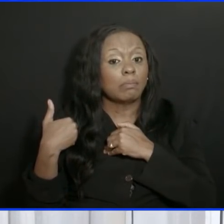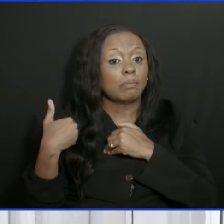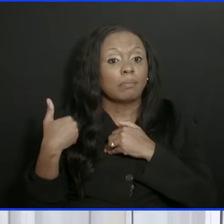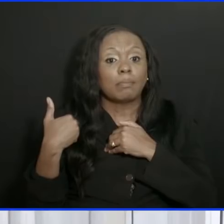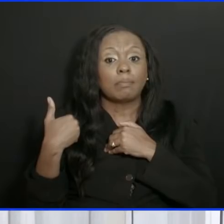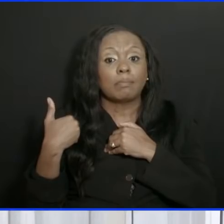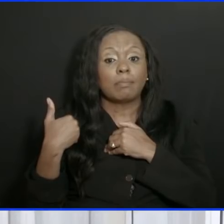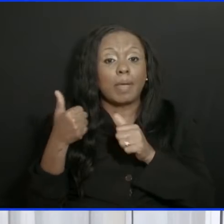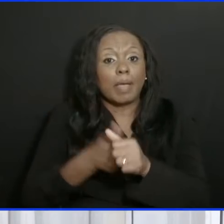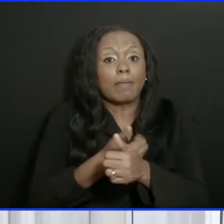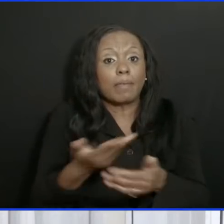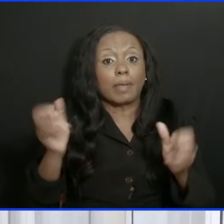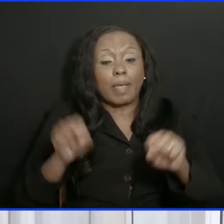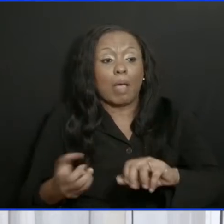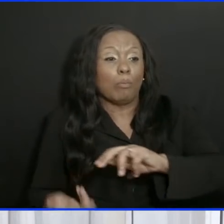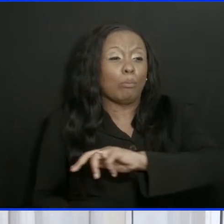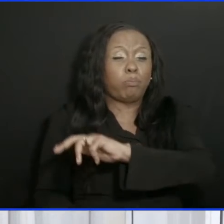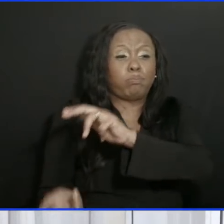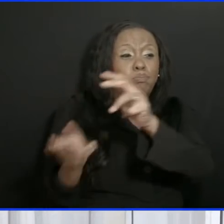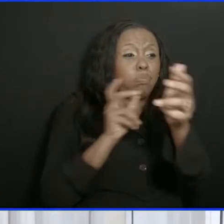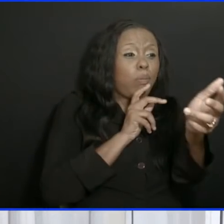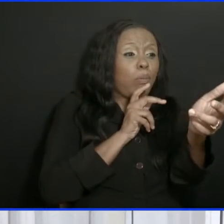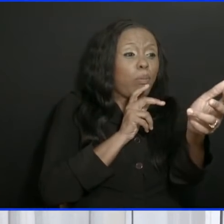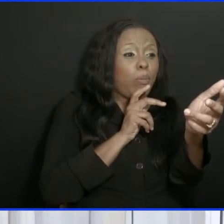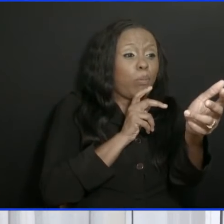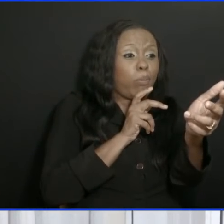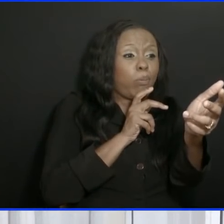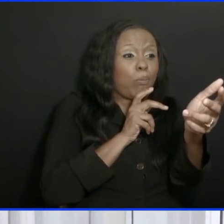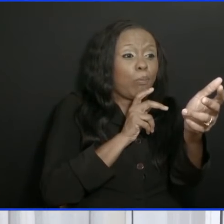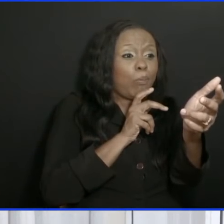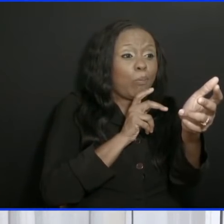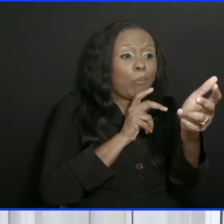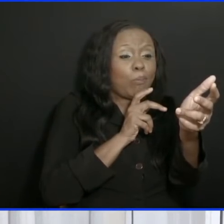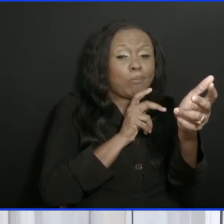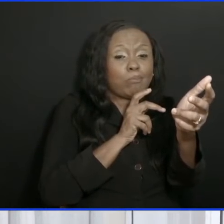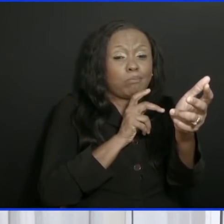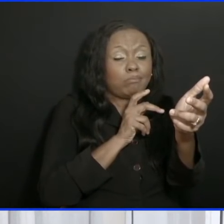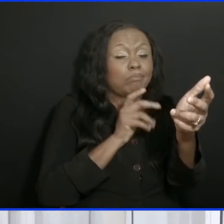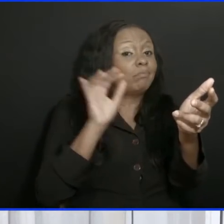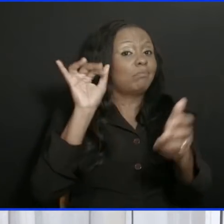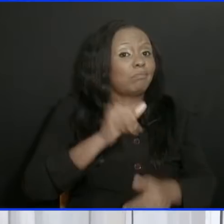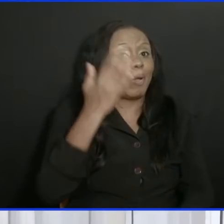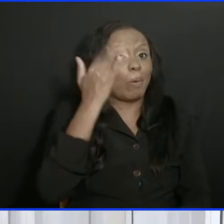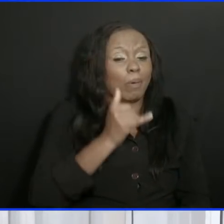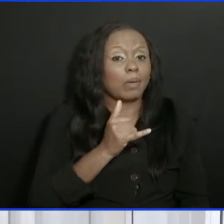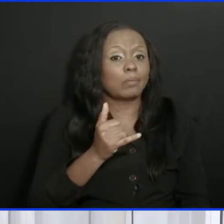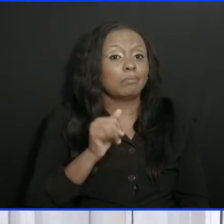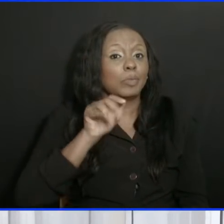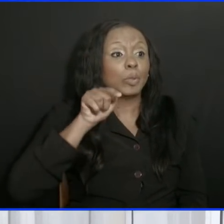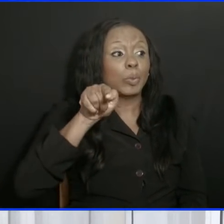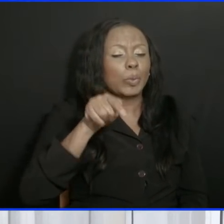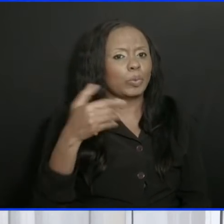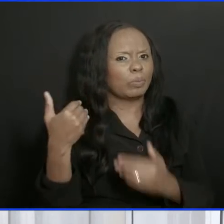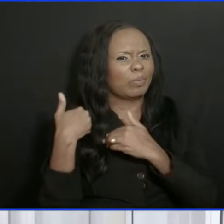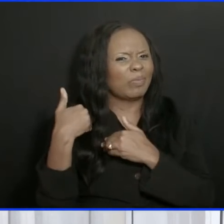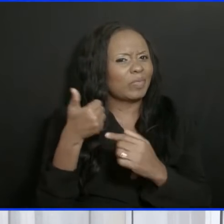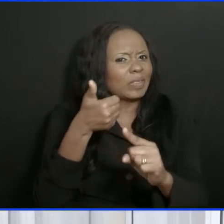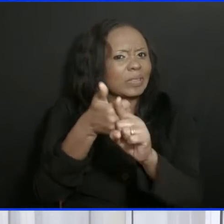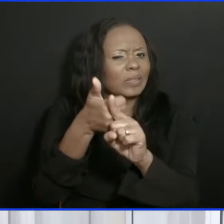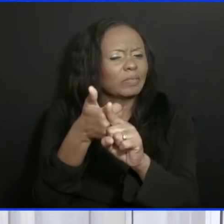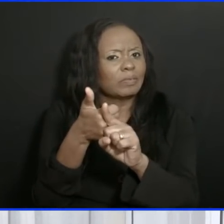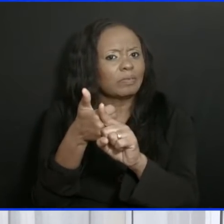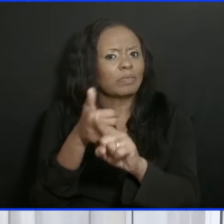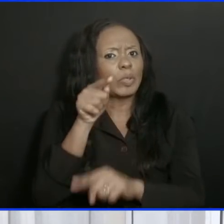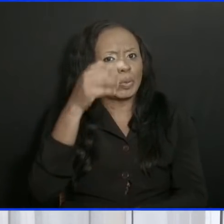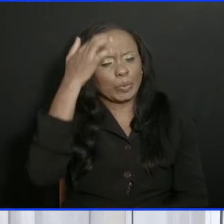we continue to say to each and every Barbadian, the responsibility for yourself is yours. And even with respect to